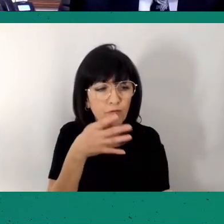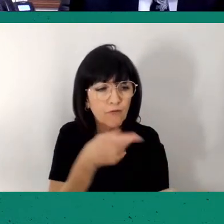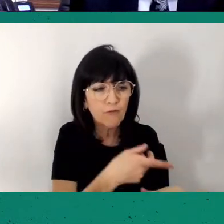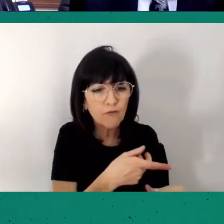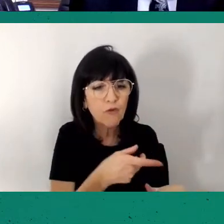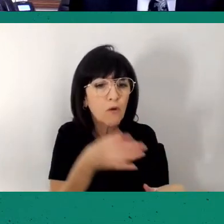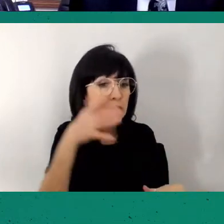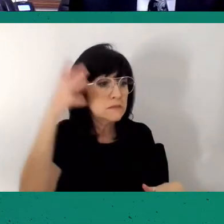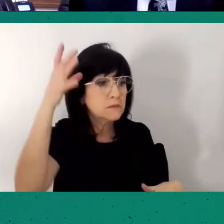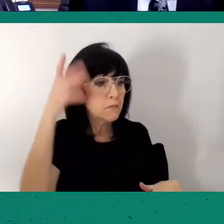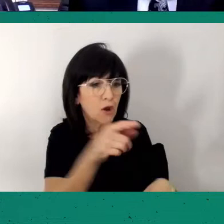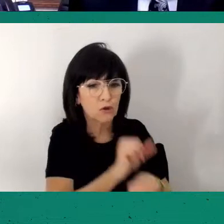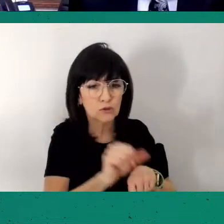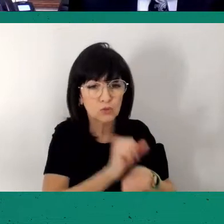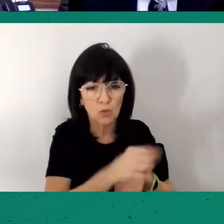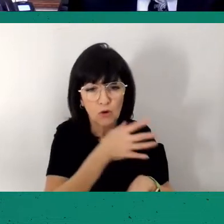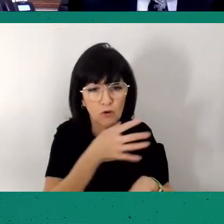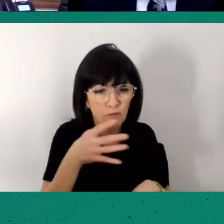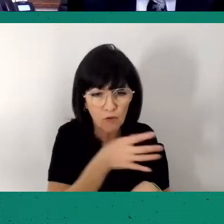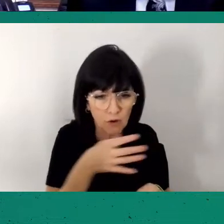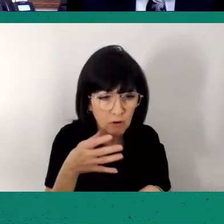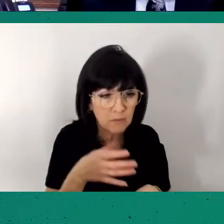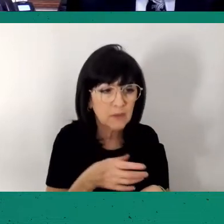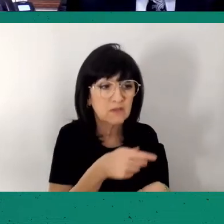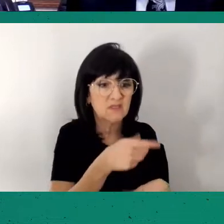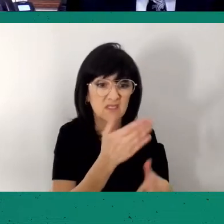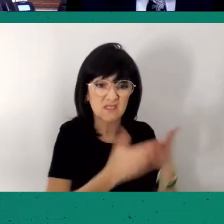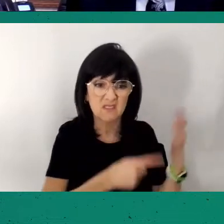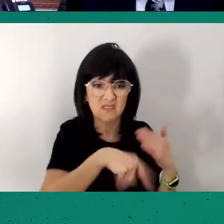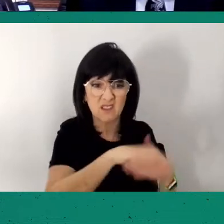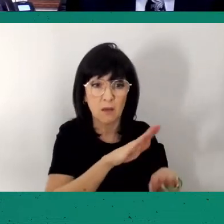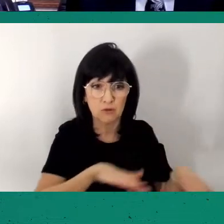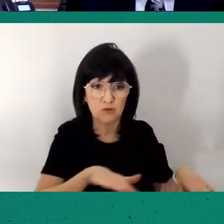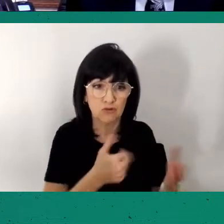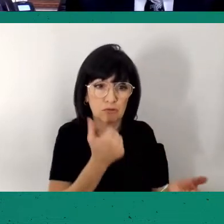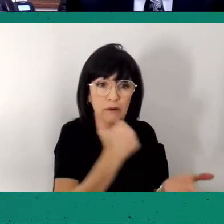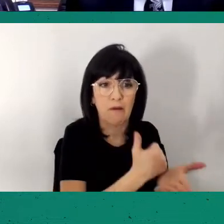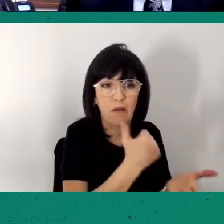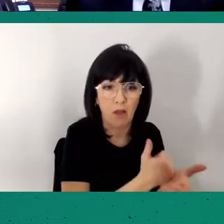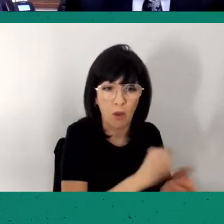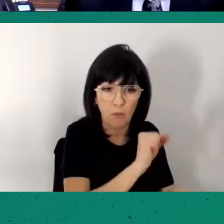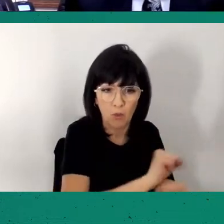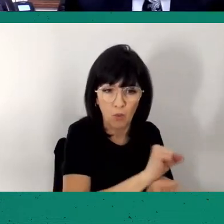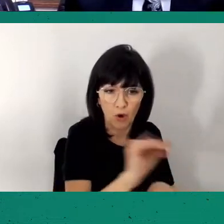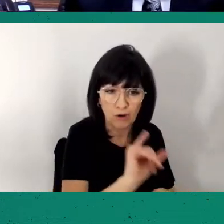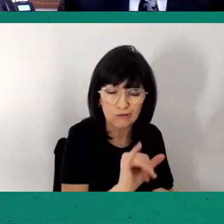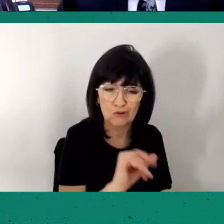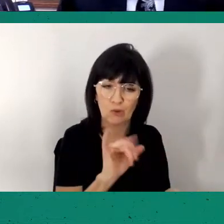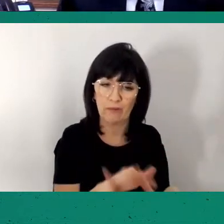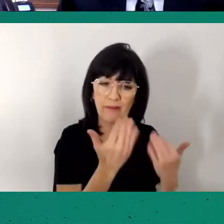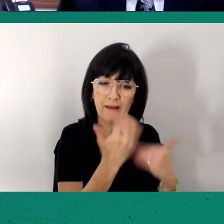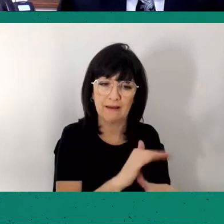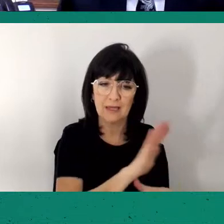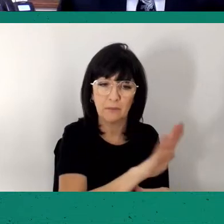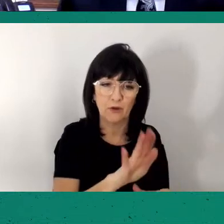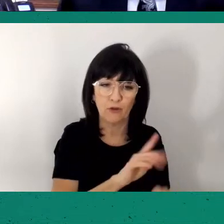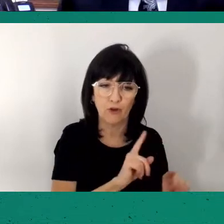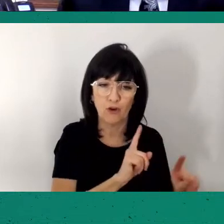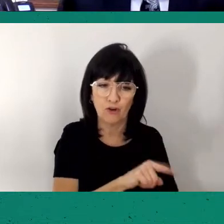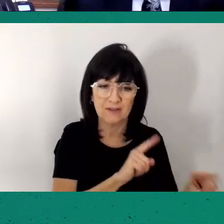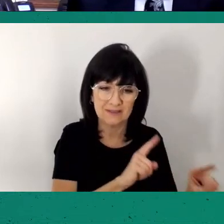were. This limited their school attendance, especially when there were work requirements, which future